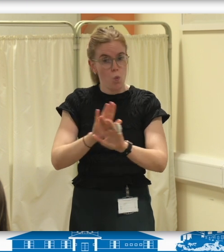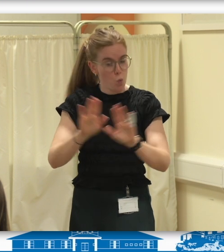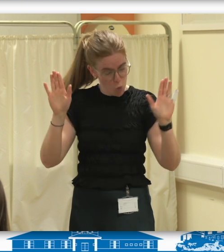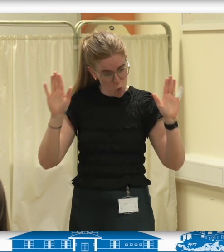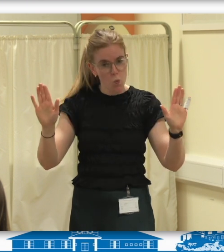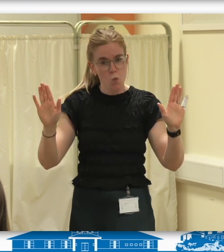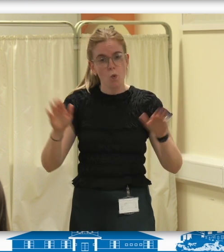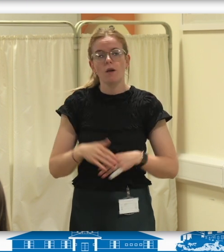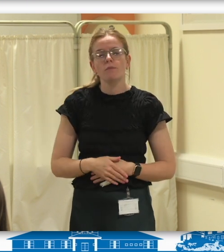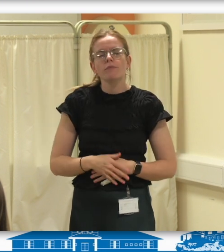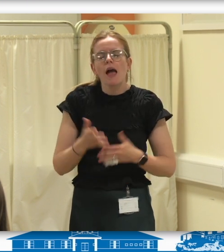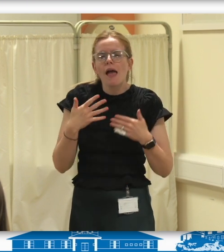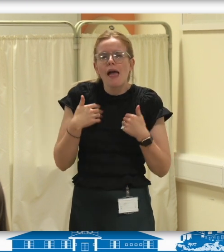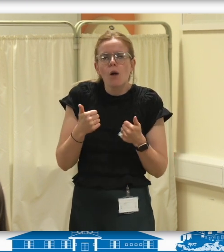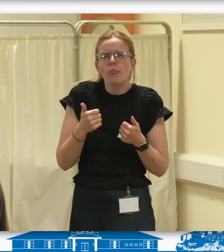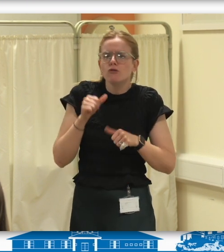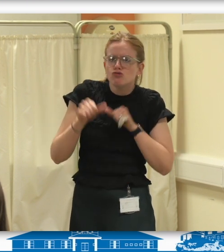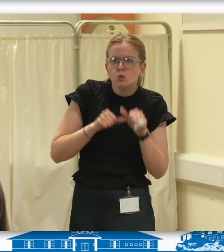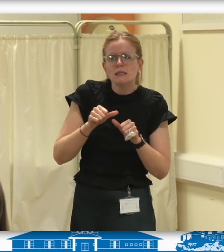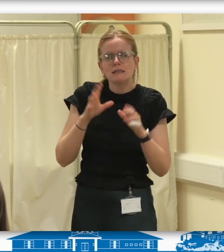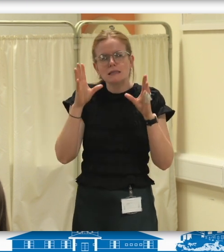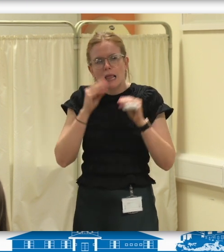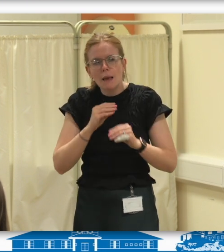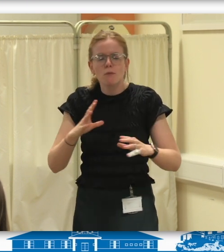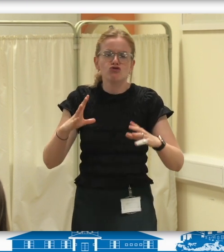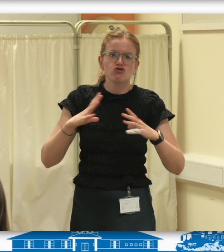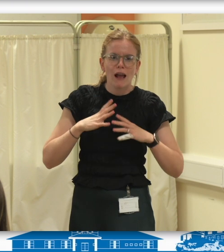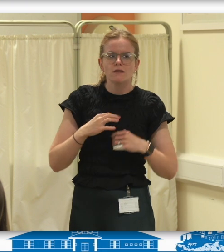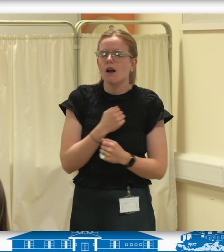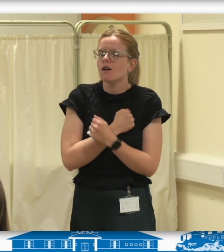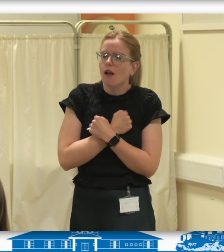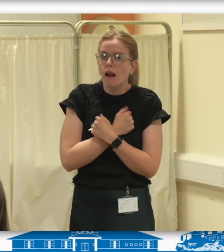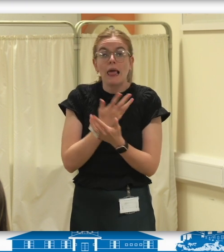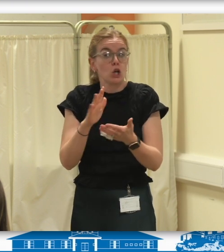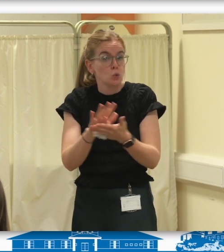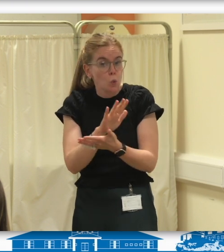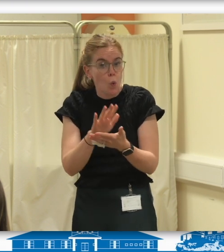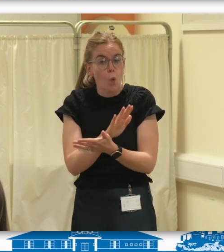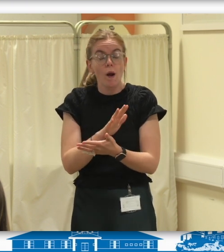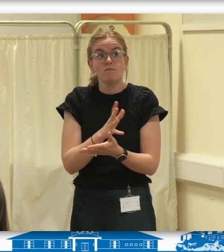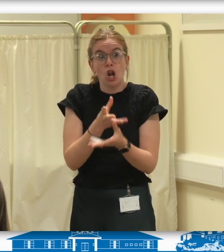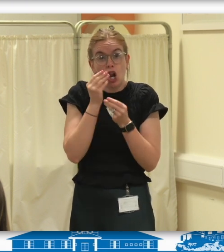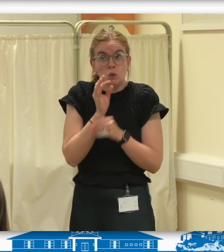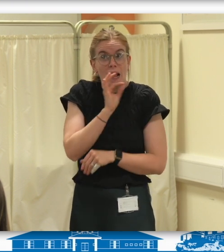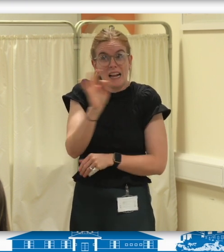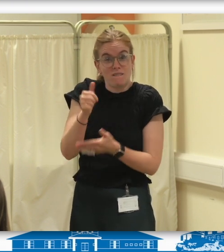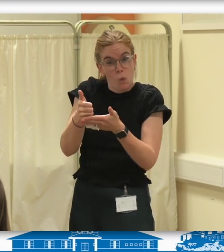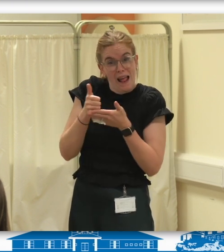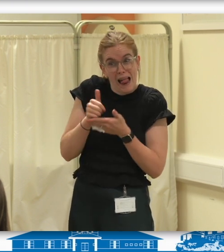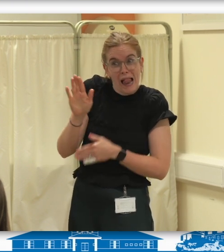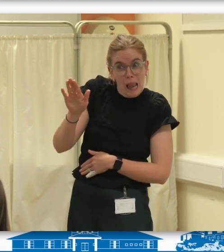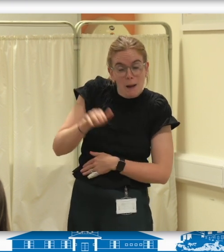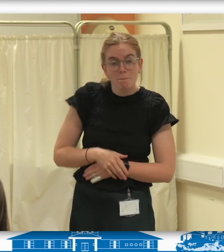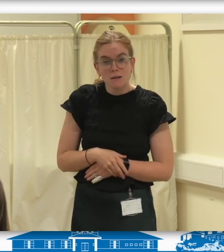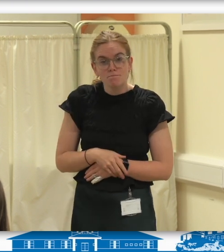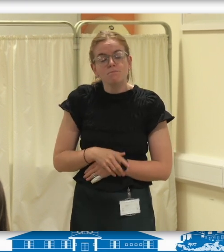and rest, cuddling, joy, learning to ask for help, and being aware of when